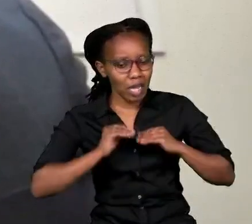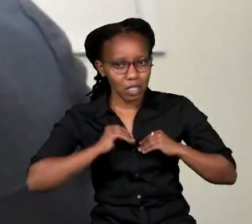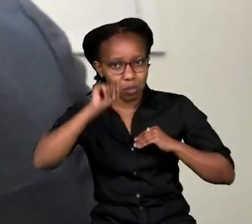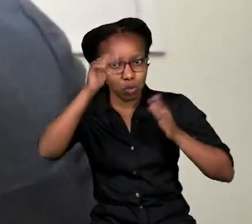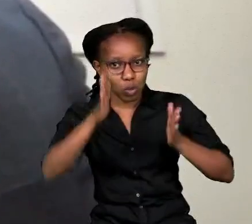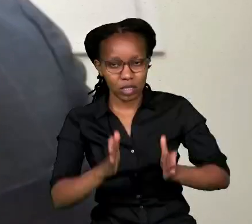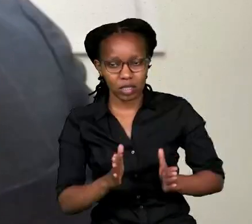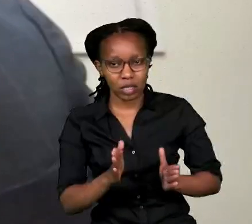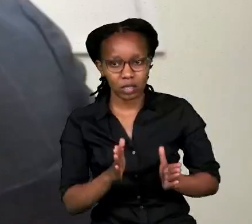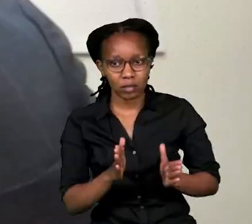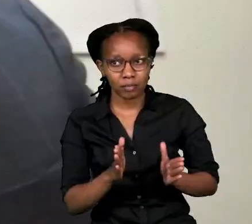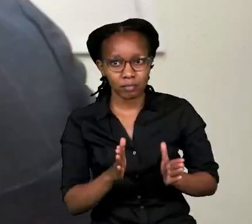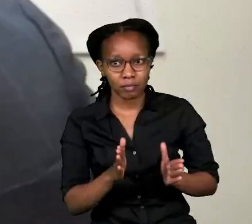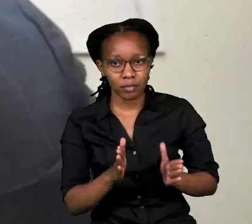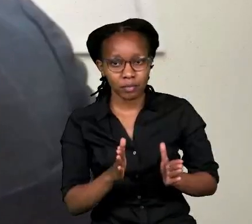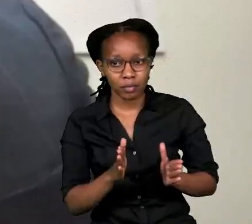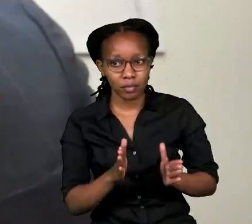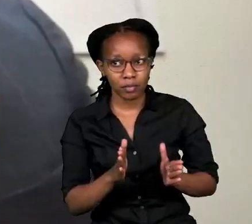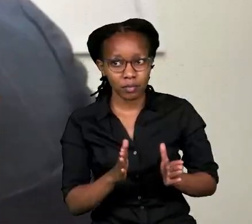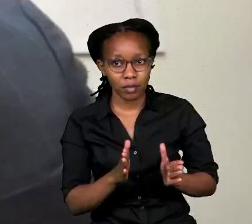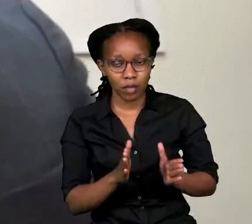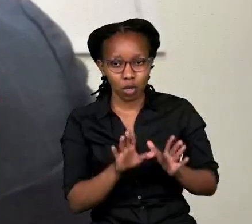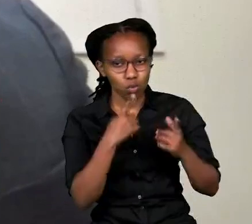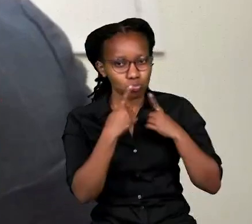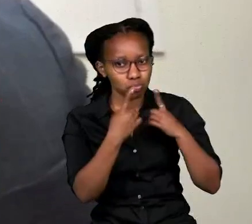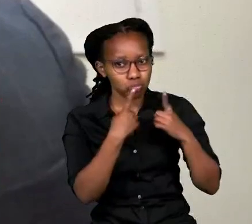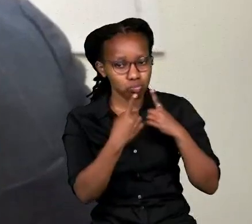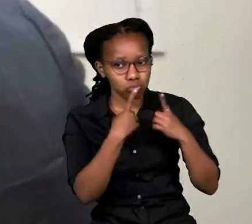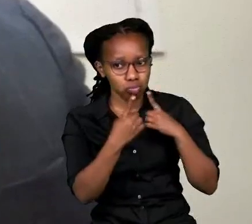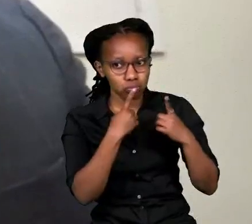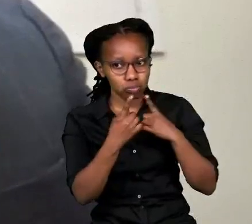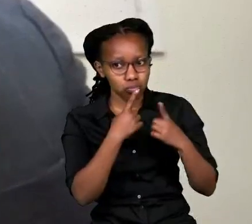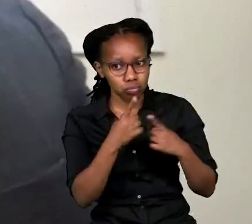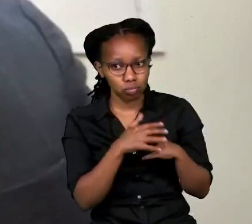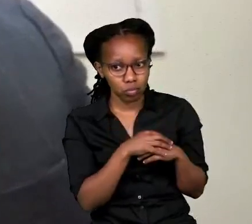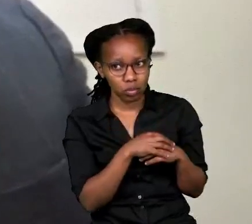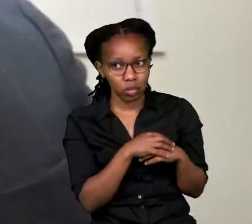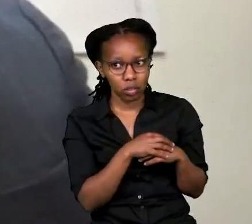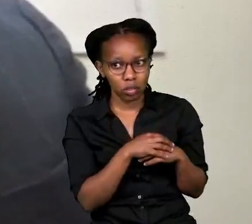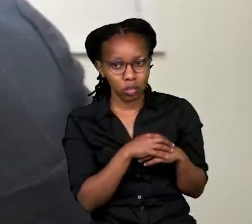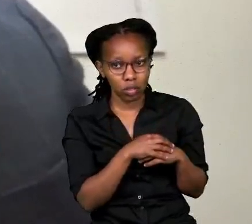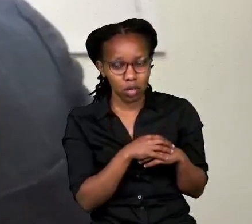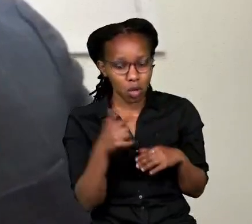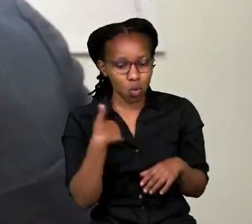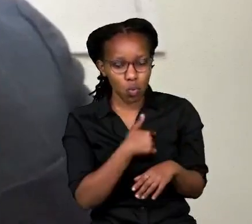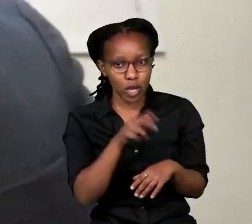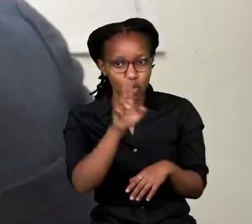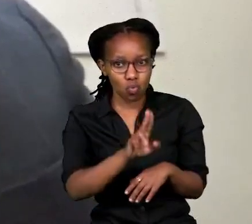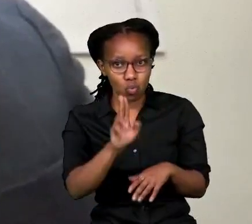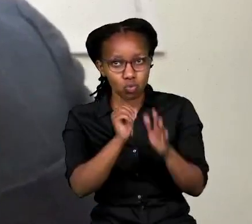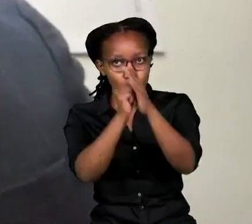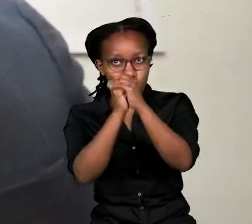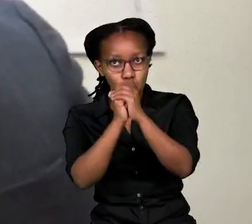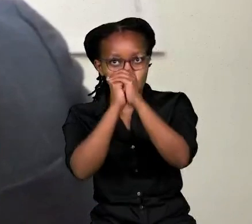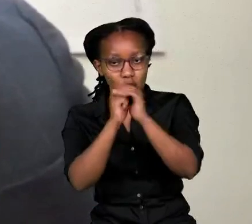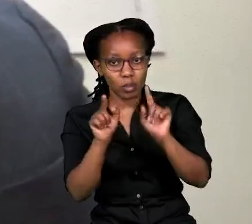politicians to take the space that we are supposed to use in worship and also